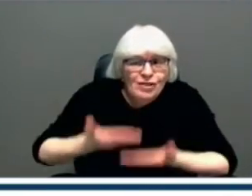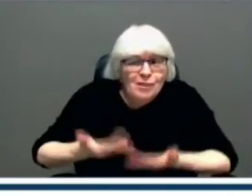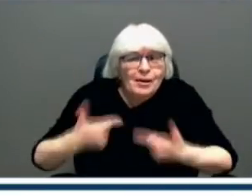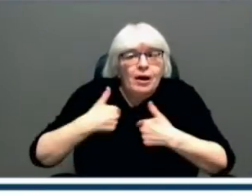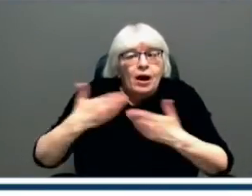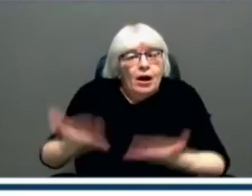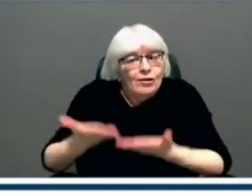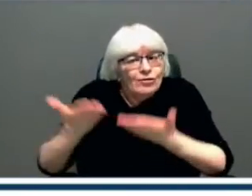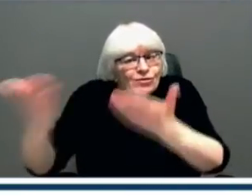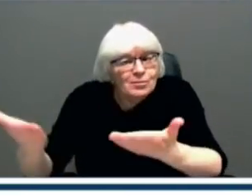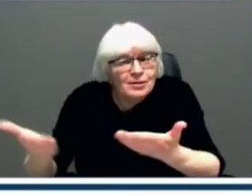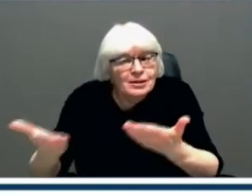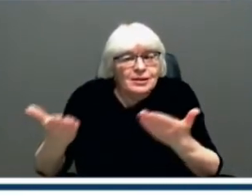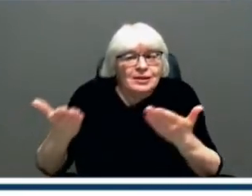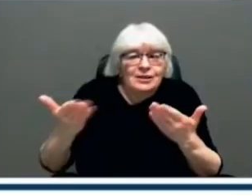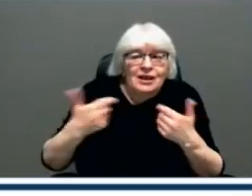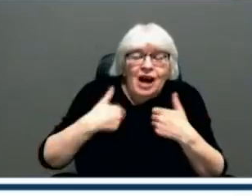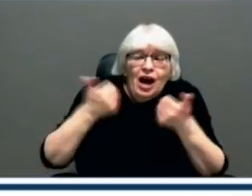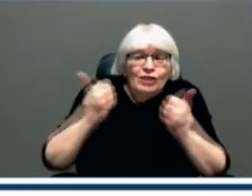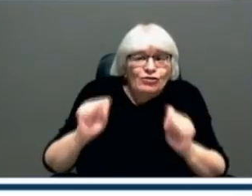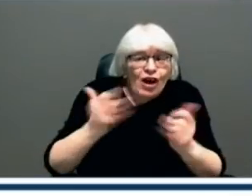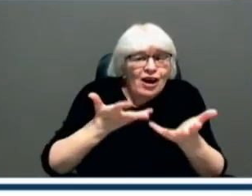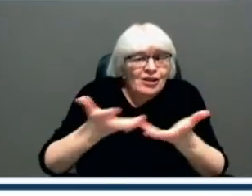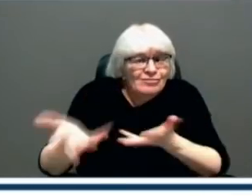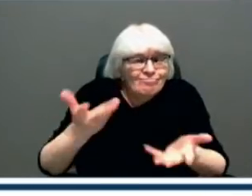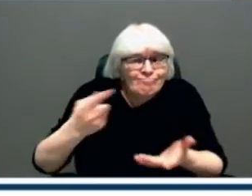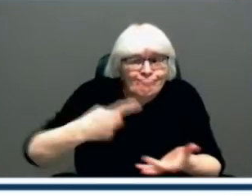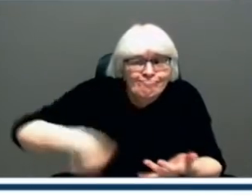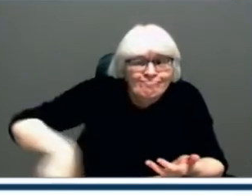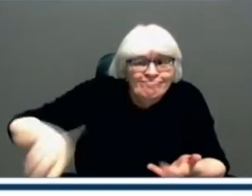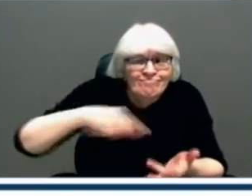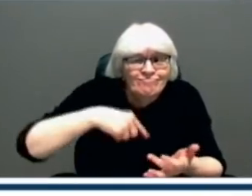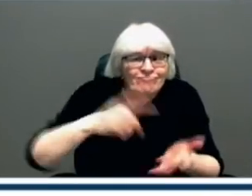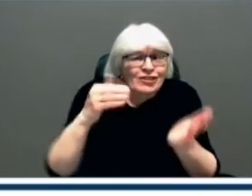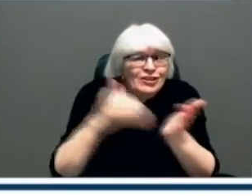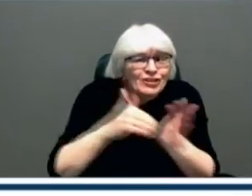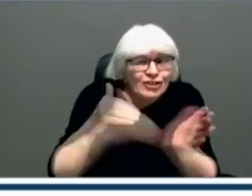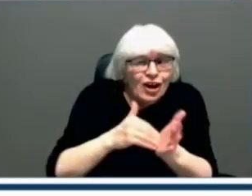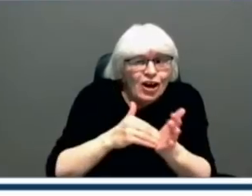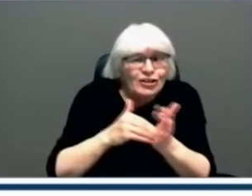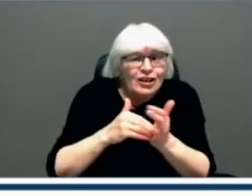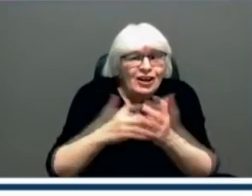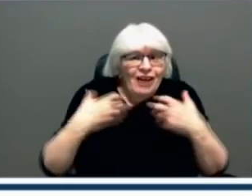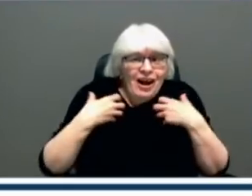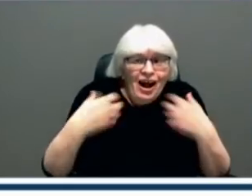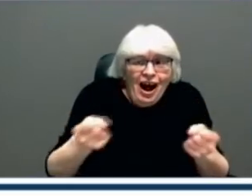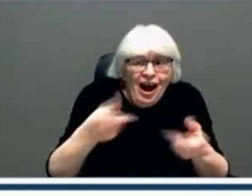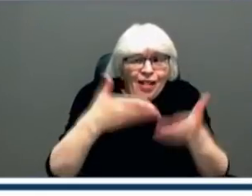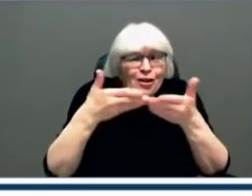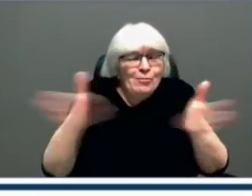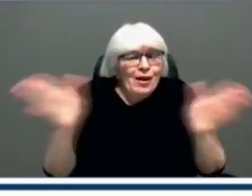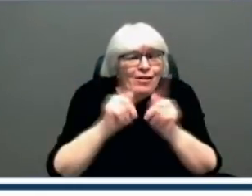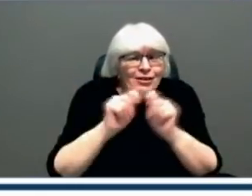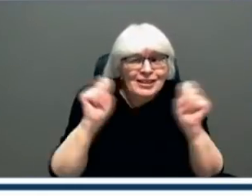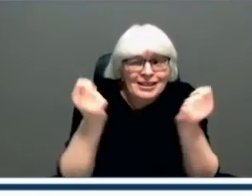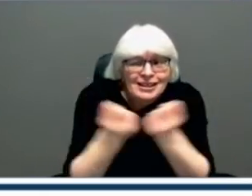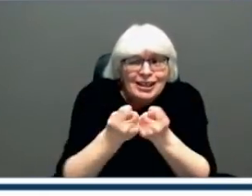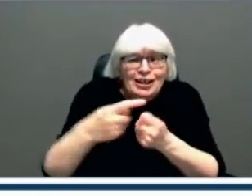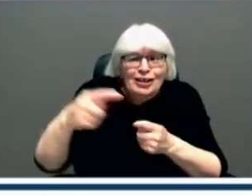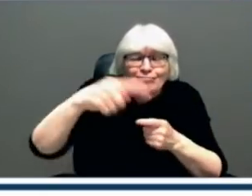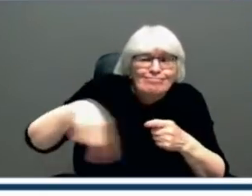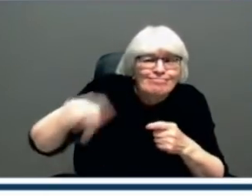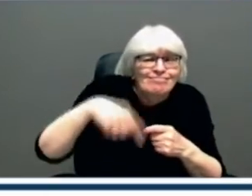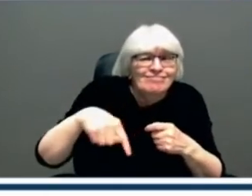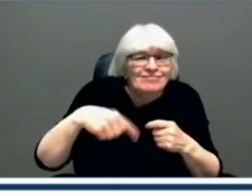with my communication colleagues to be able to reach out to Nova Scotians. I think there are a lot of Nova Scotians